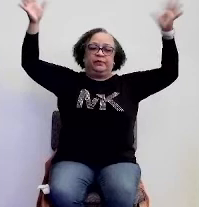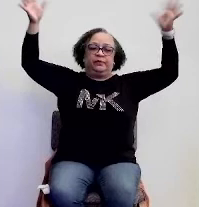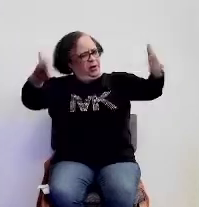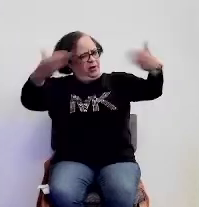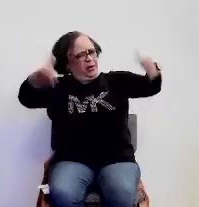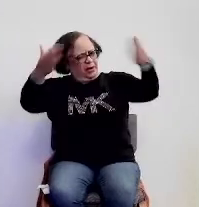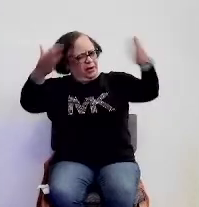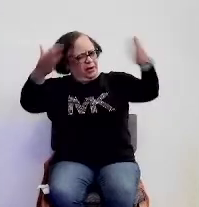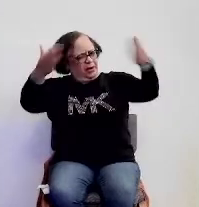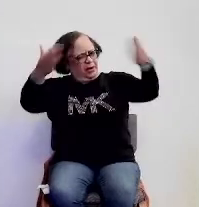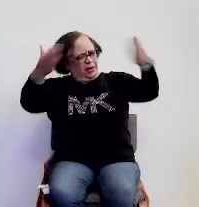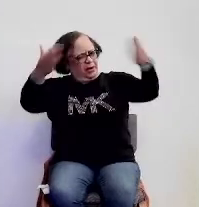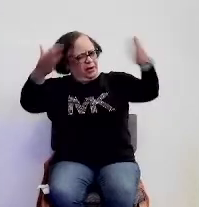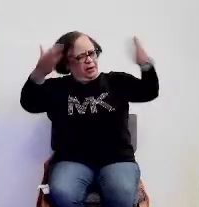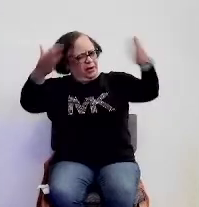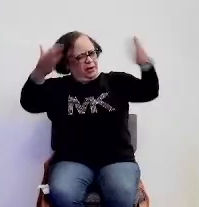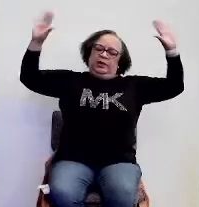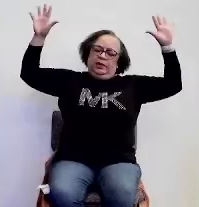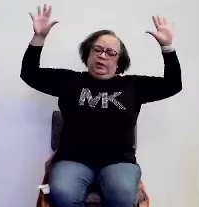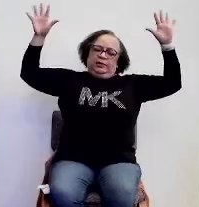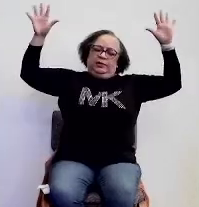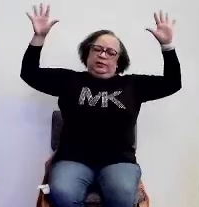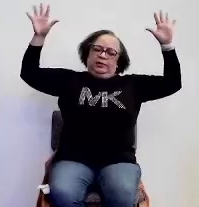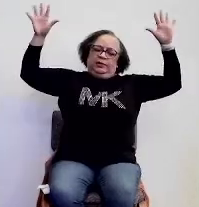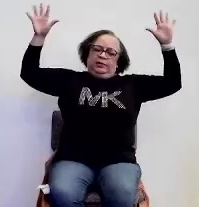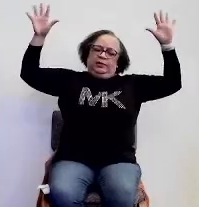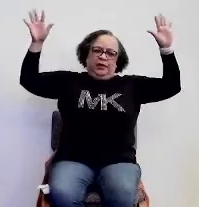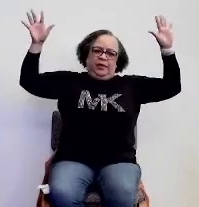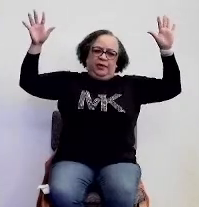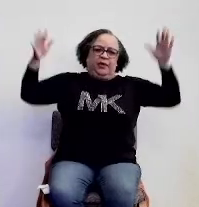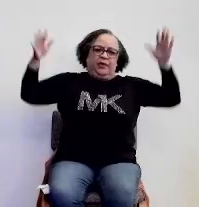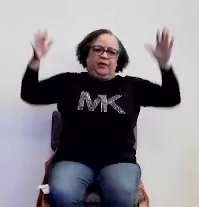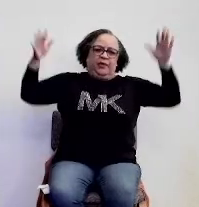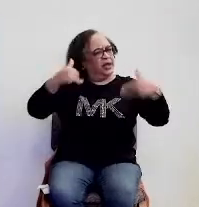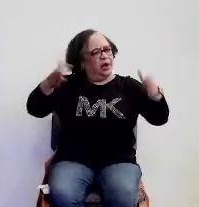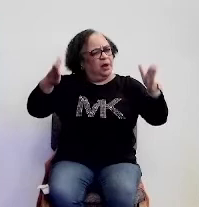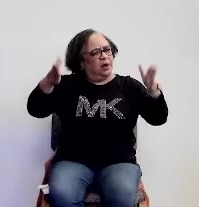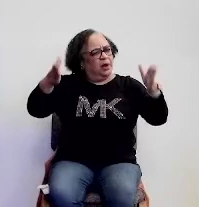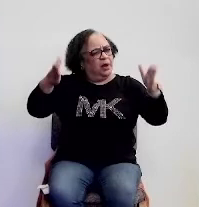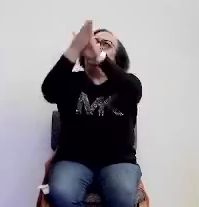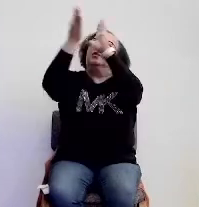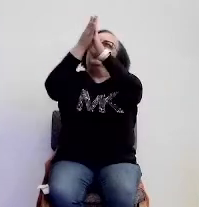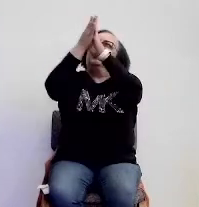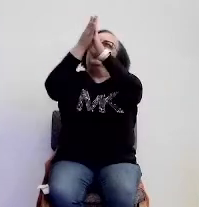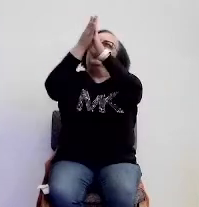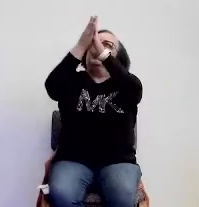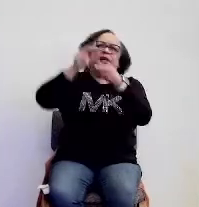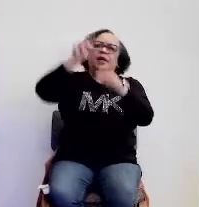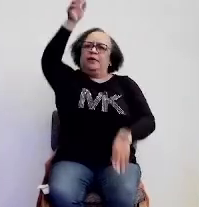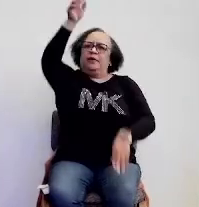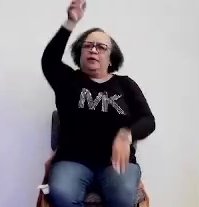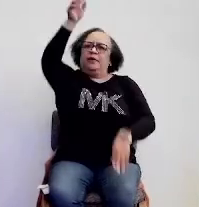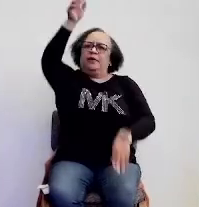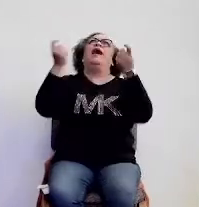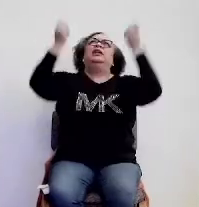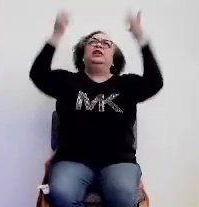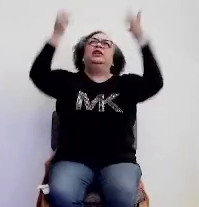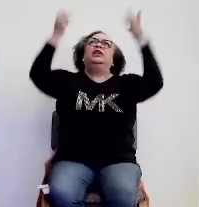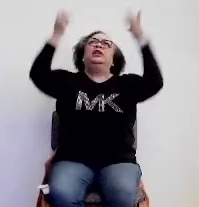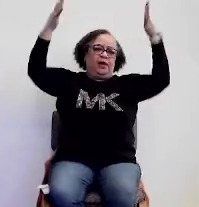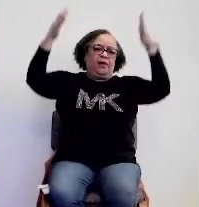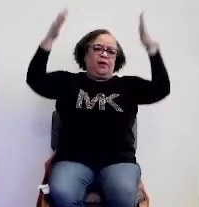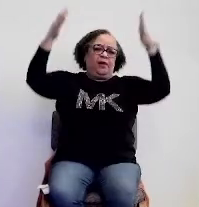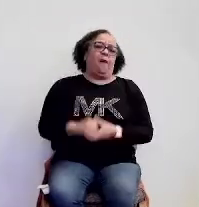Come on and praise the Lord, everybody. Hallelujah. Come on and praise the Lord, everybody.